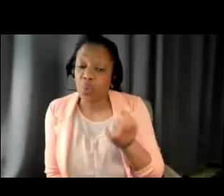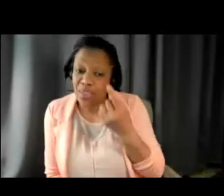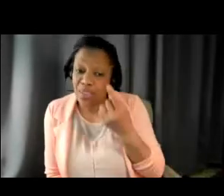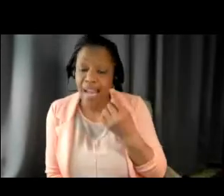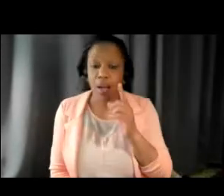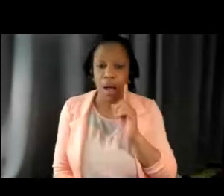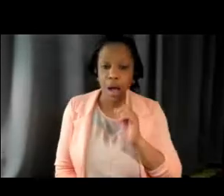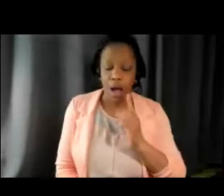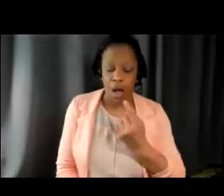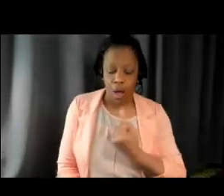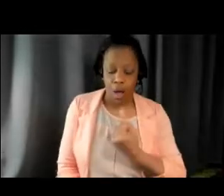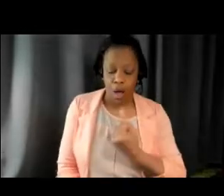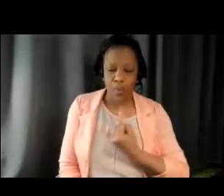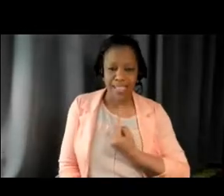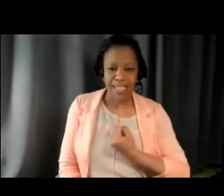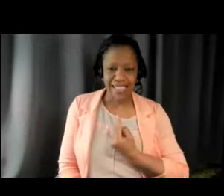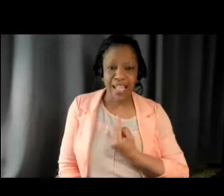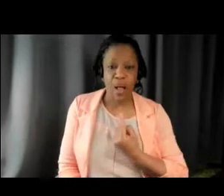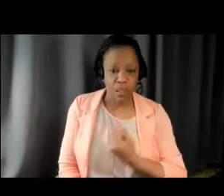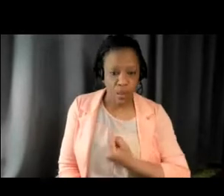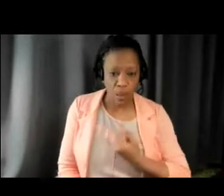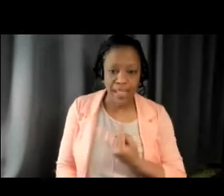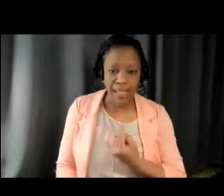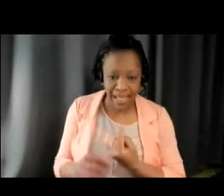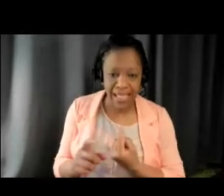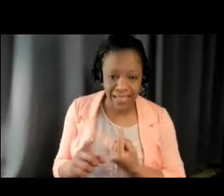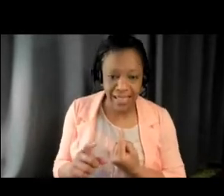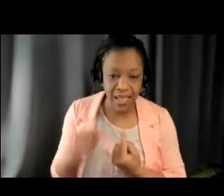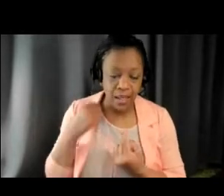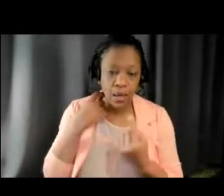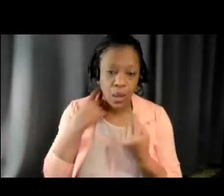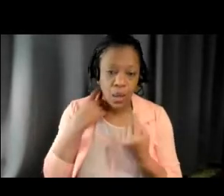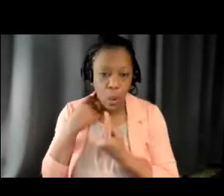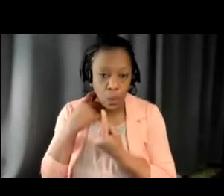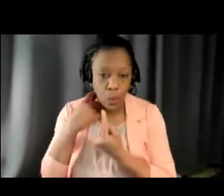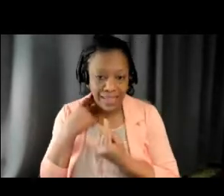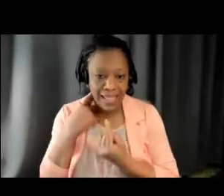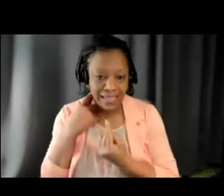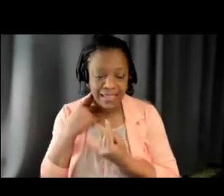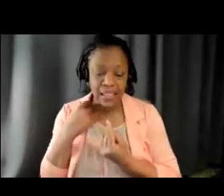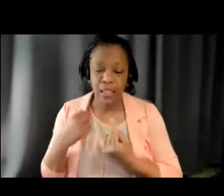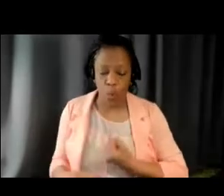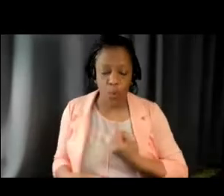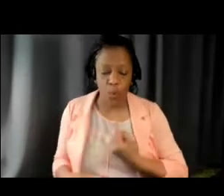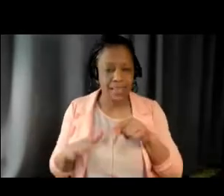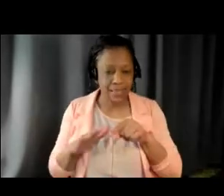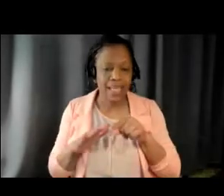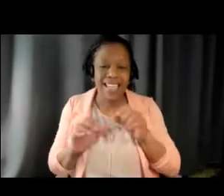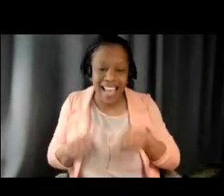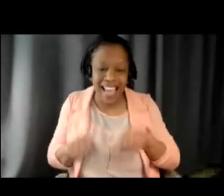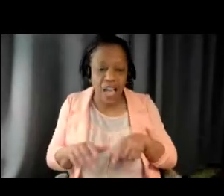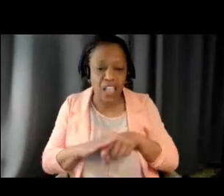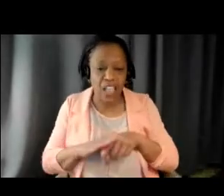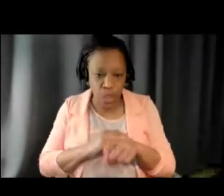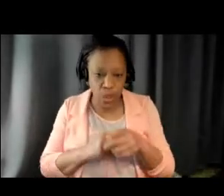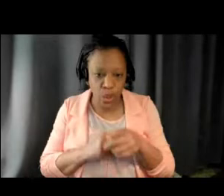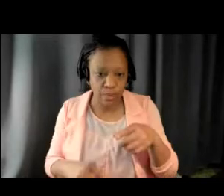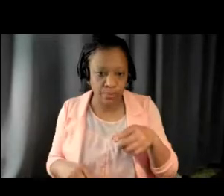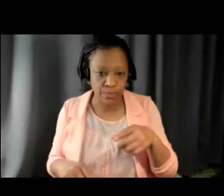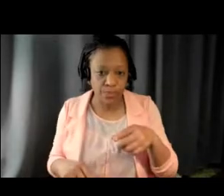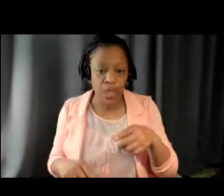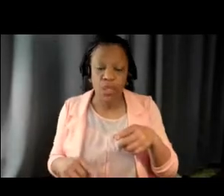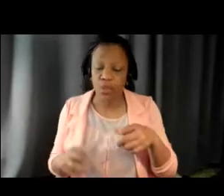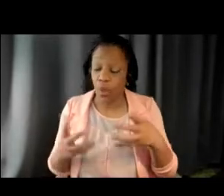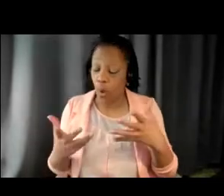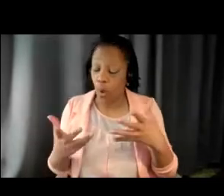we have to do. That's why also very early on, instead of social distancing, physical distancing, Yes. socially connected as much as possible, as much